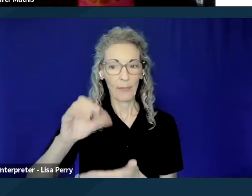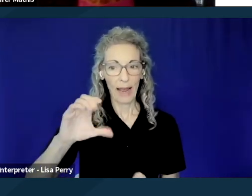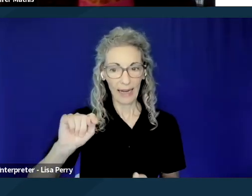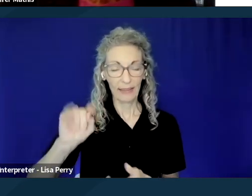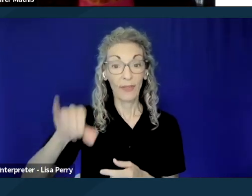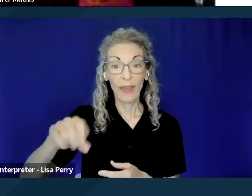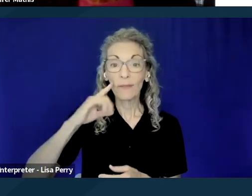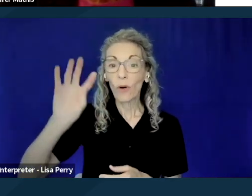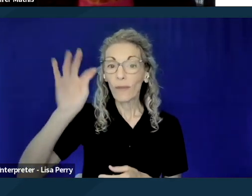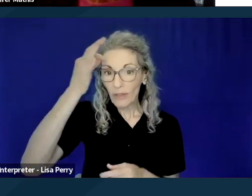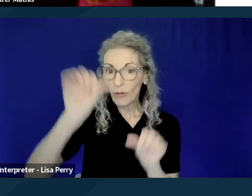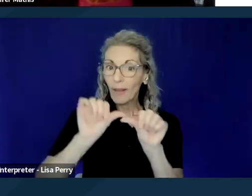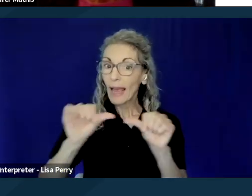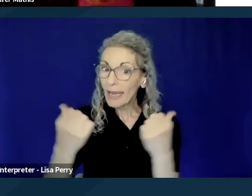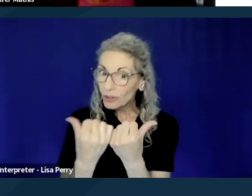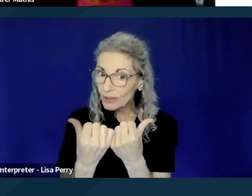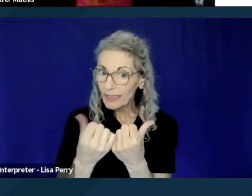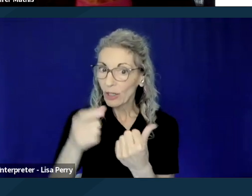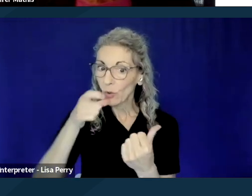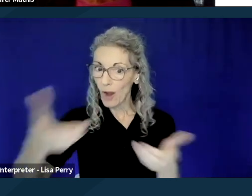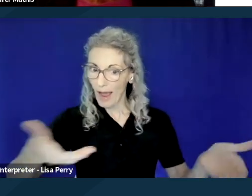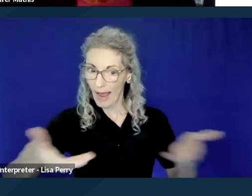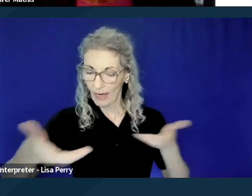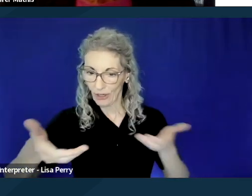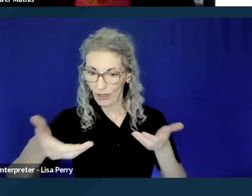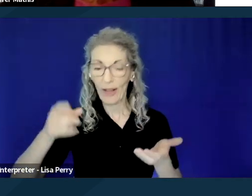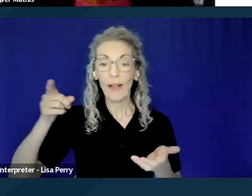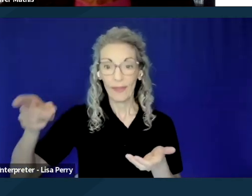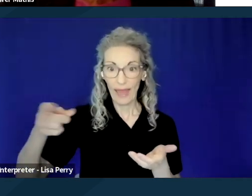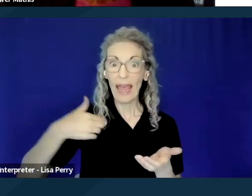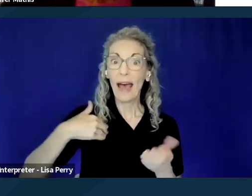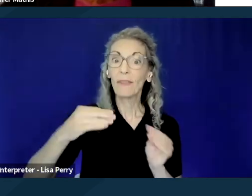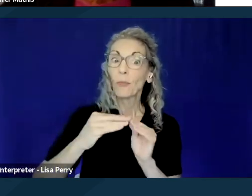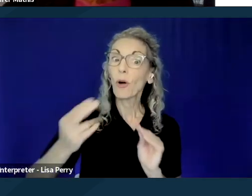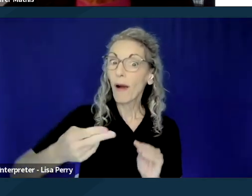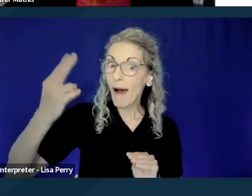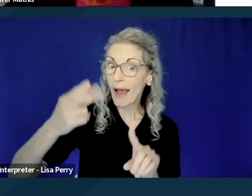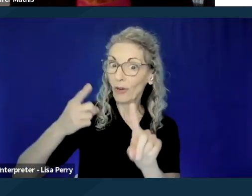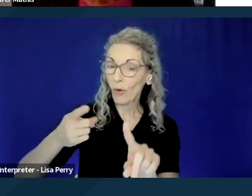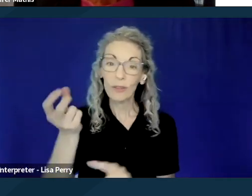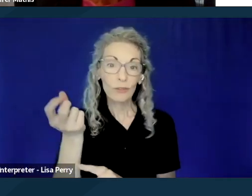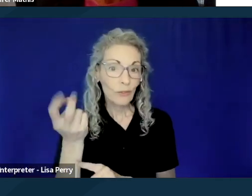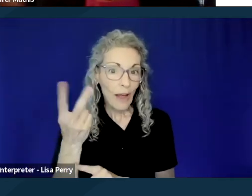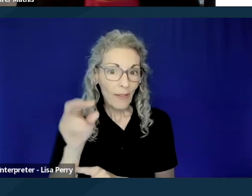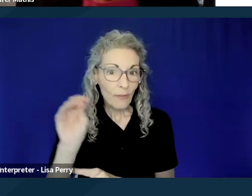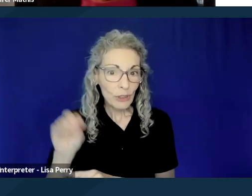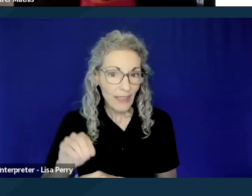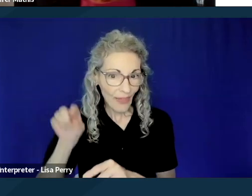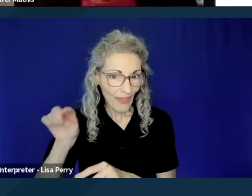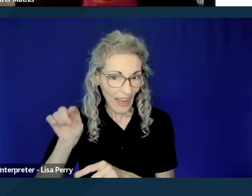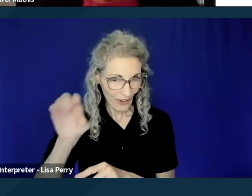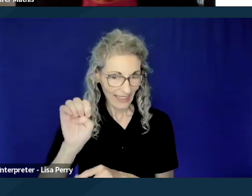federal agency employers, and they imposed a significantly higher goal of 12%.